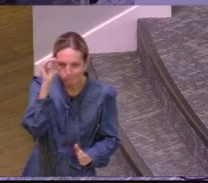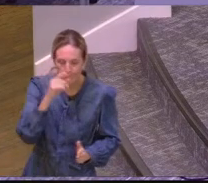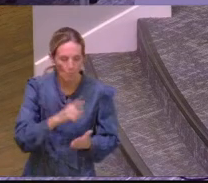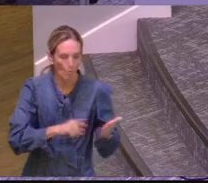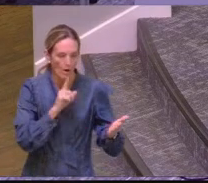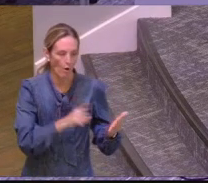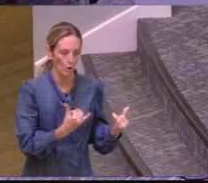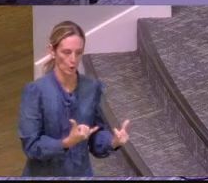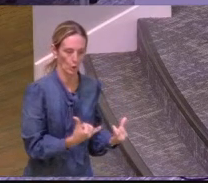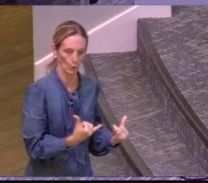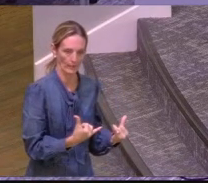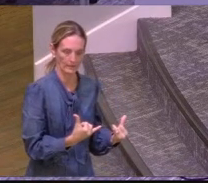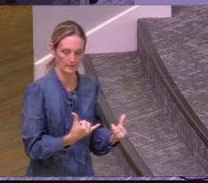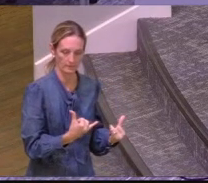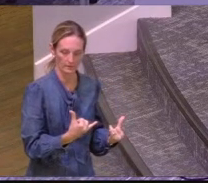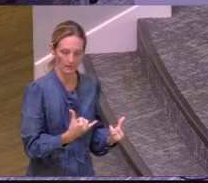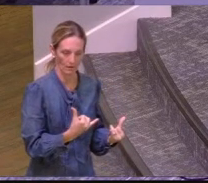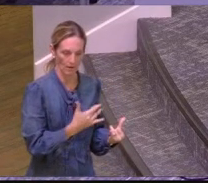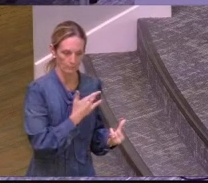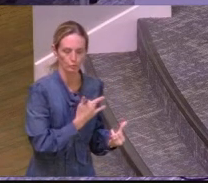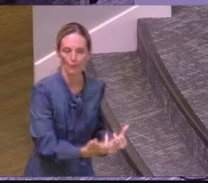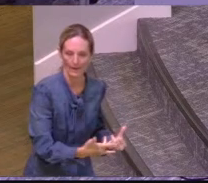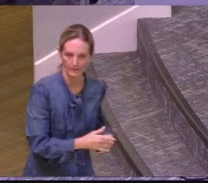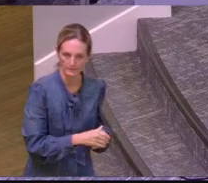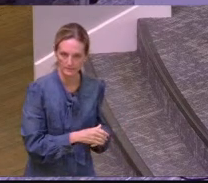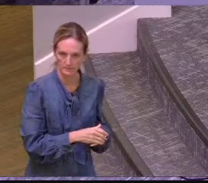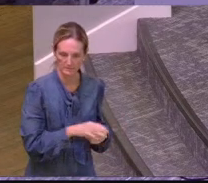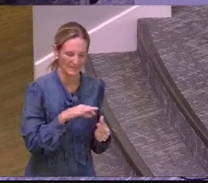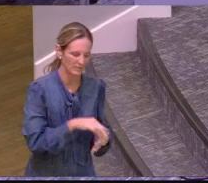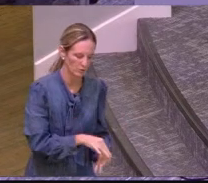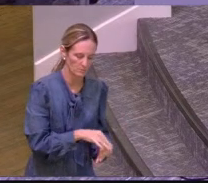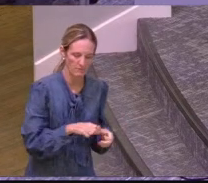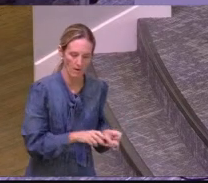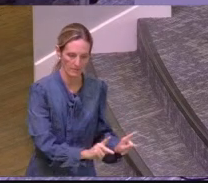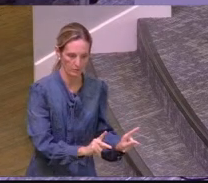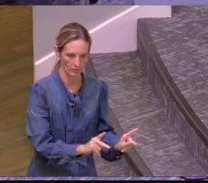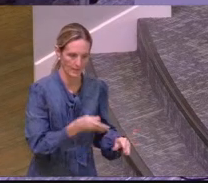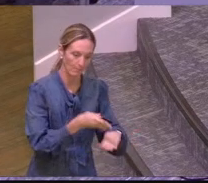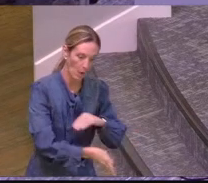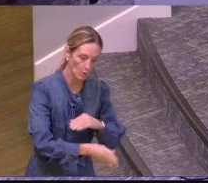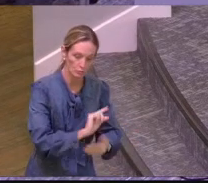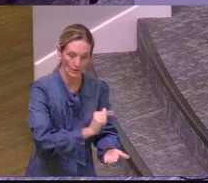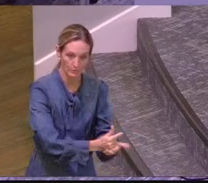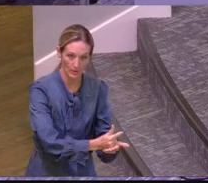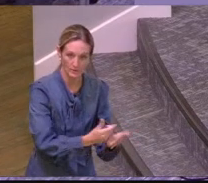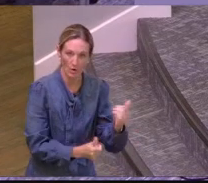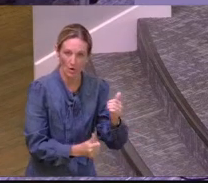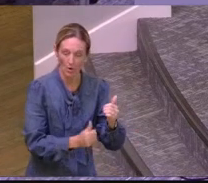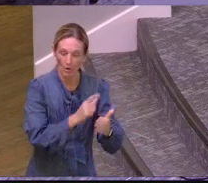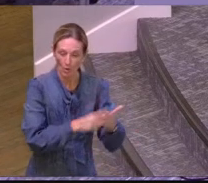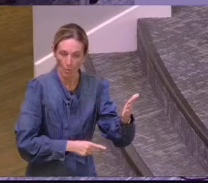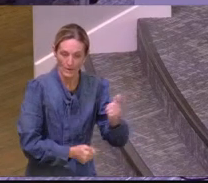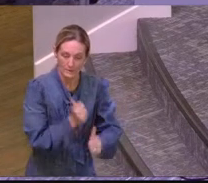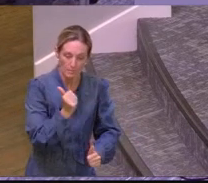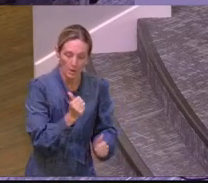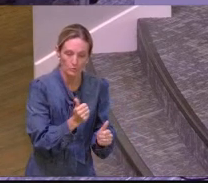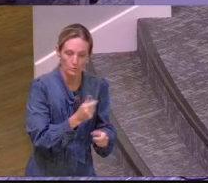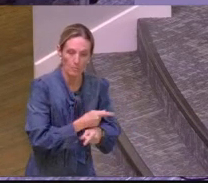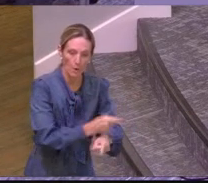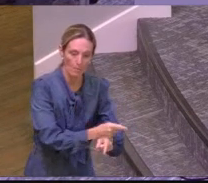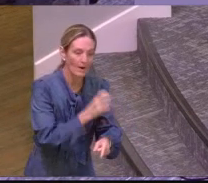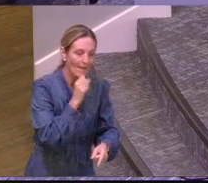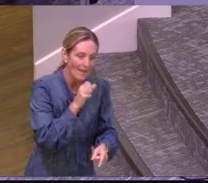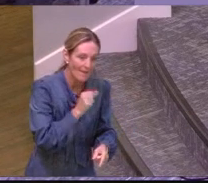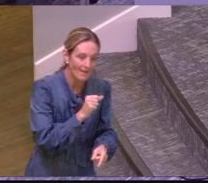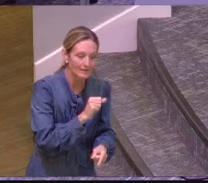are in terms of opportunities for students post-graduation, you know, what's the most appropriate age? Do we do this with a